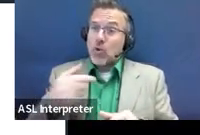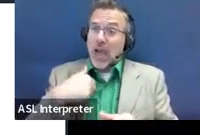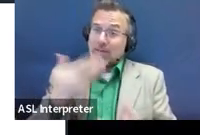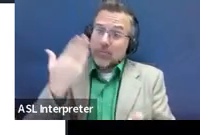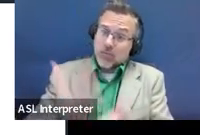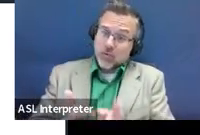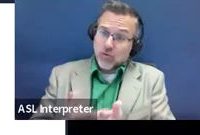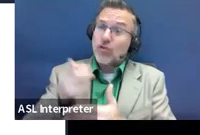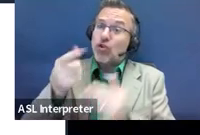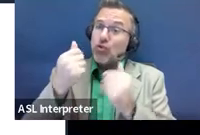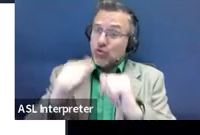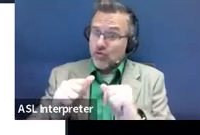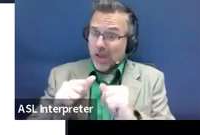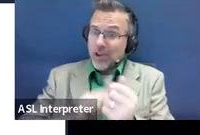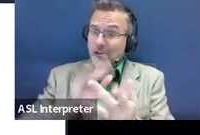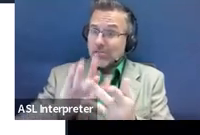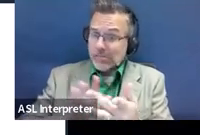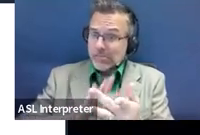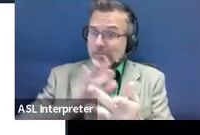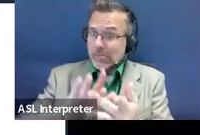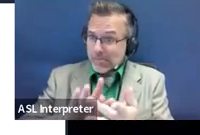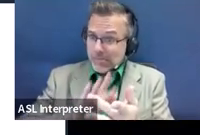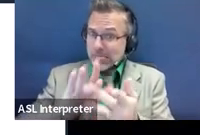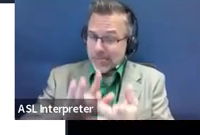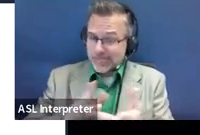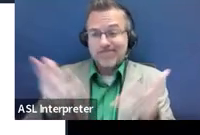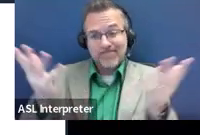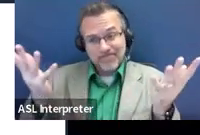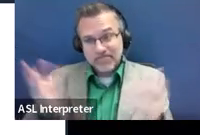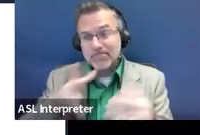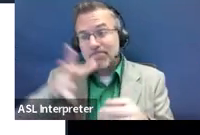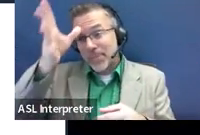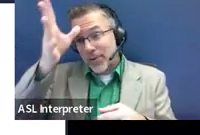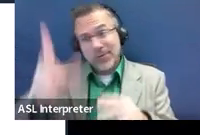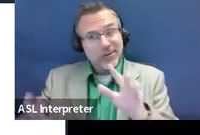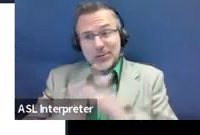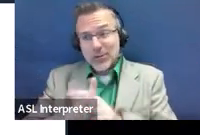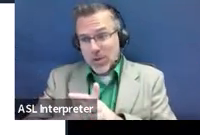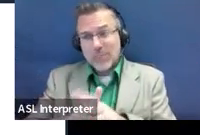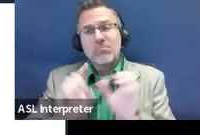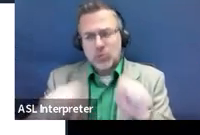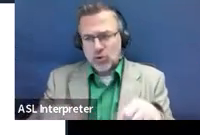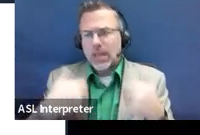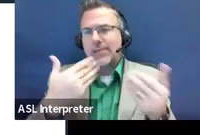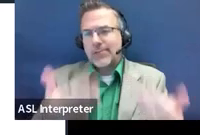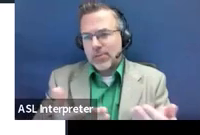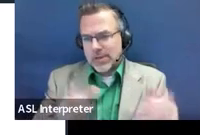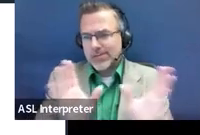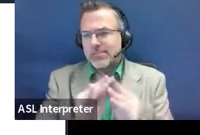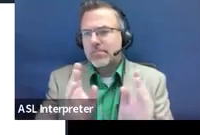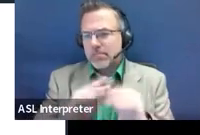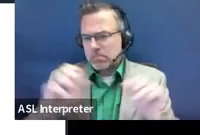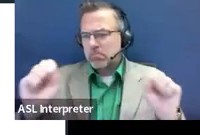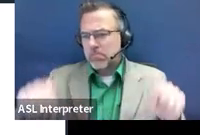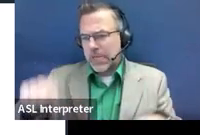notice, you can hold the meeting without the parent in attendance.